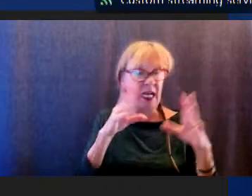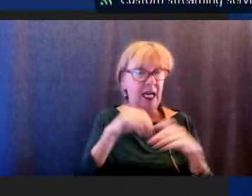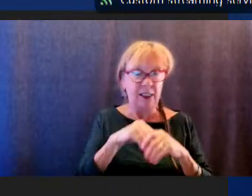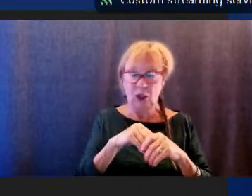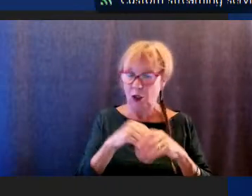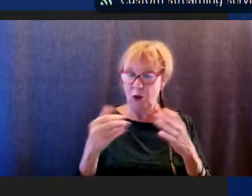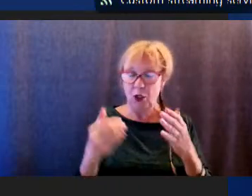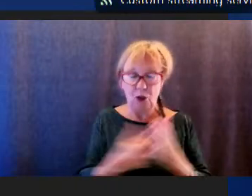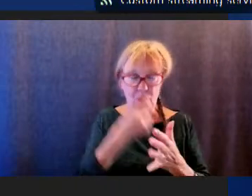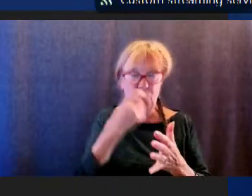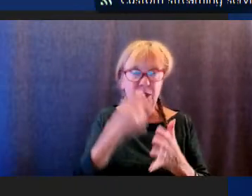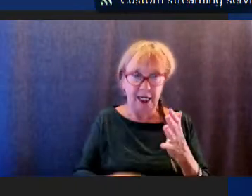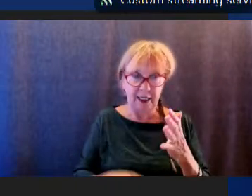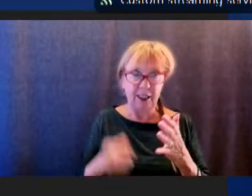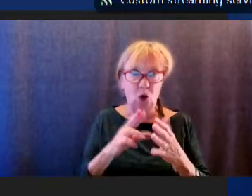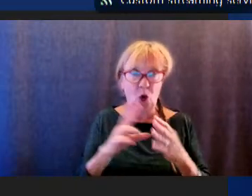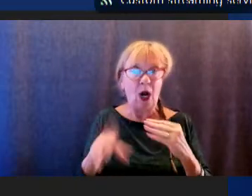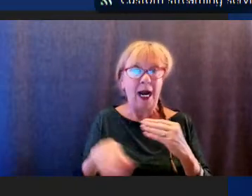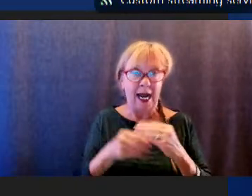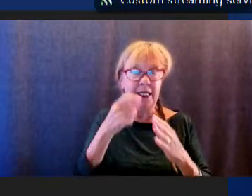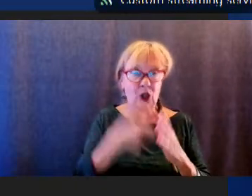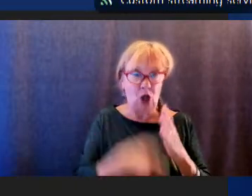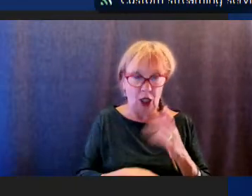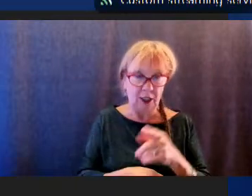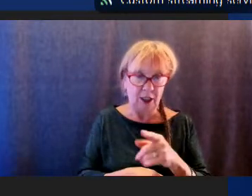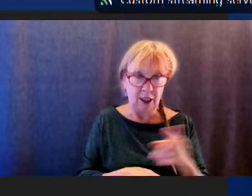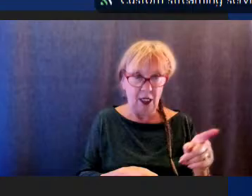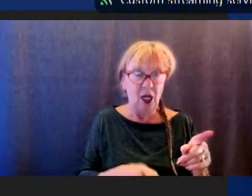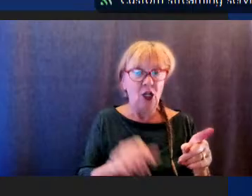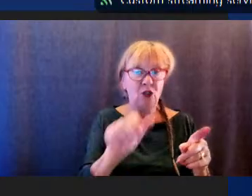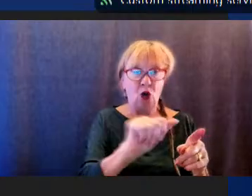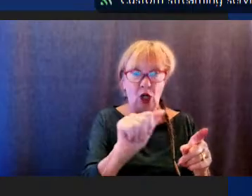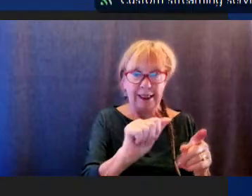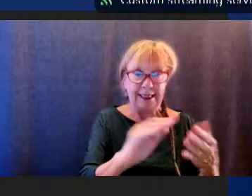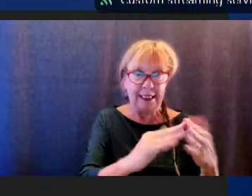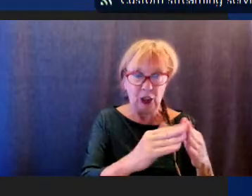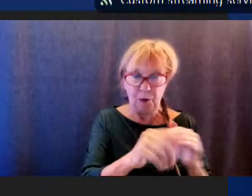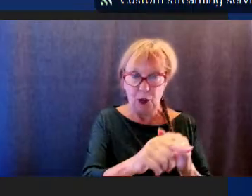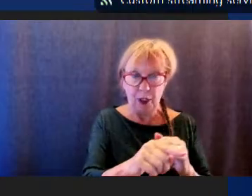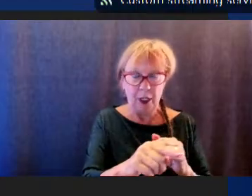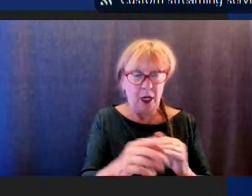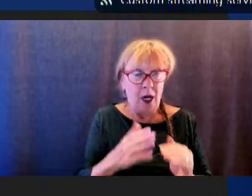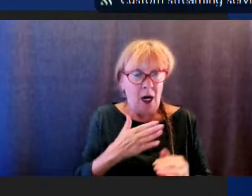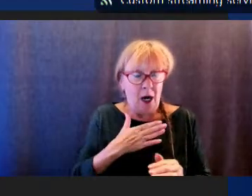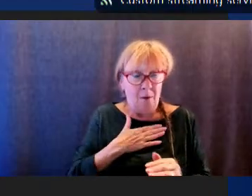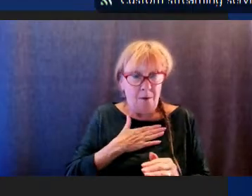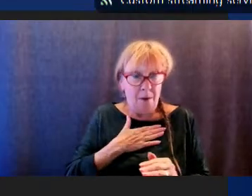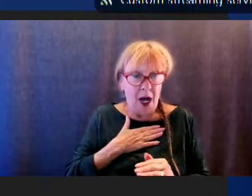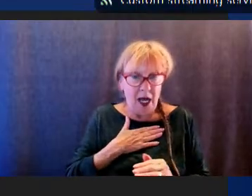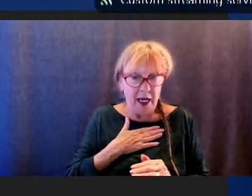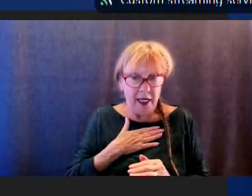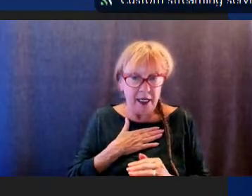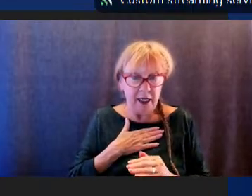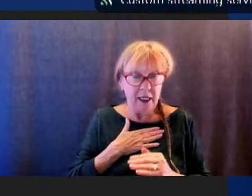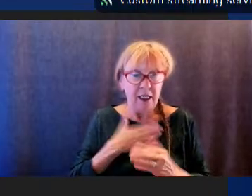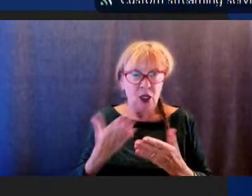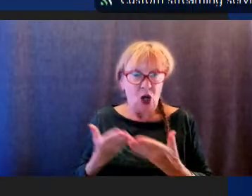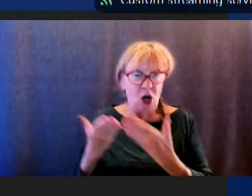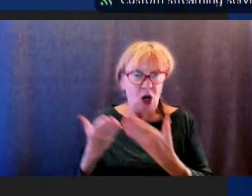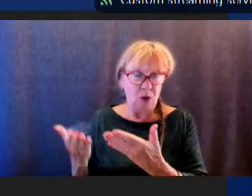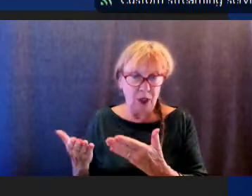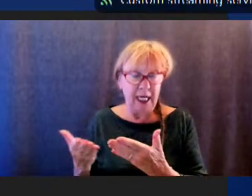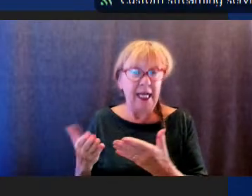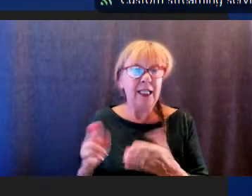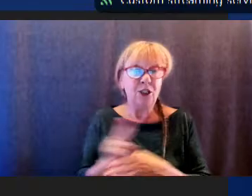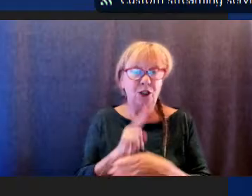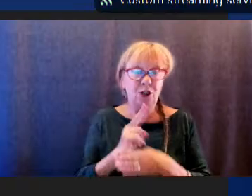taxes or added cost to homeowners. In fact, my goal is to use the county's leverage and partnerships to bring